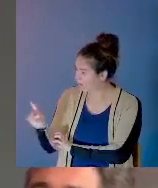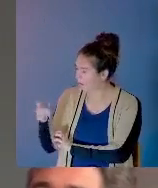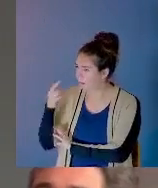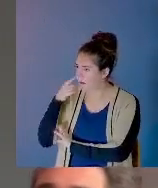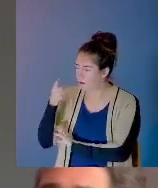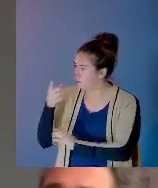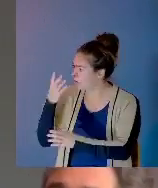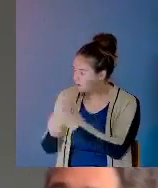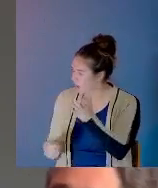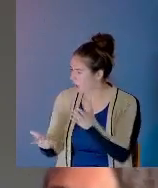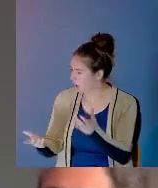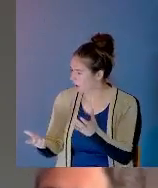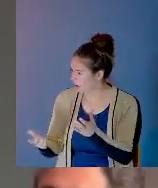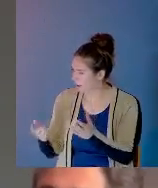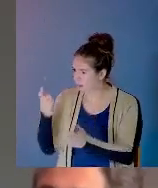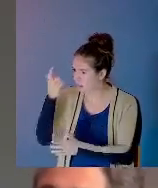looked.